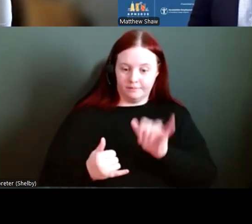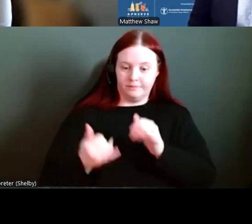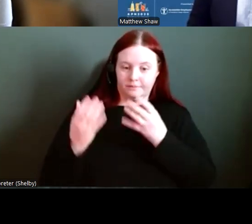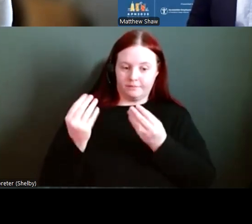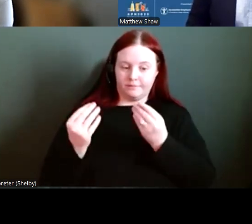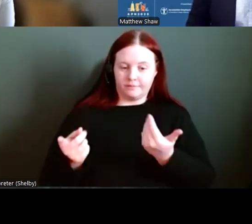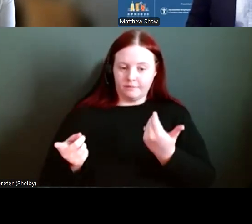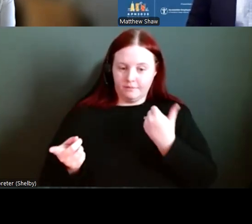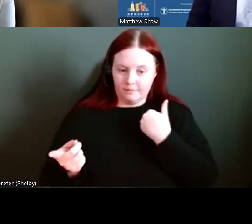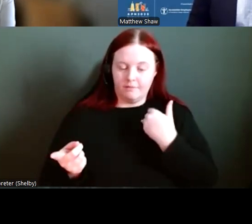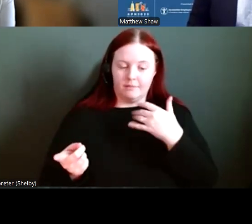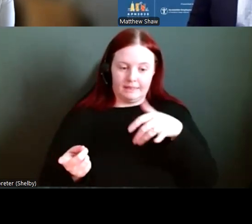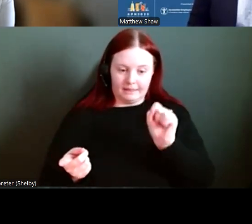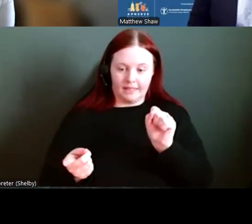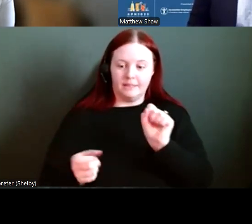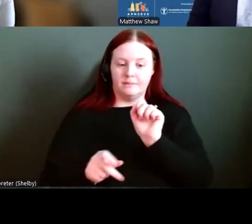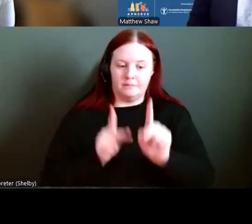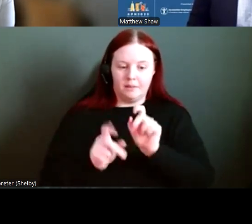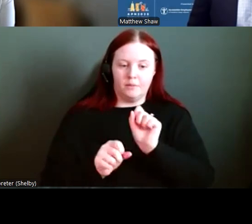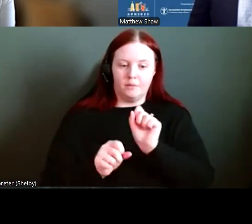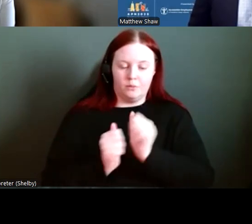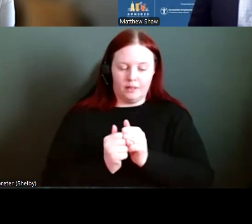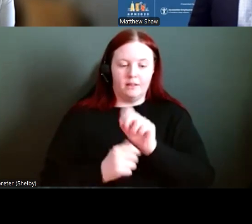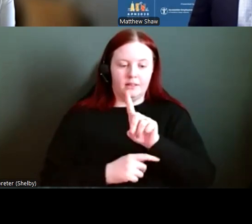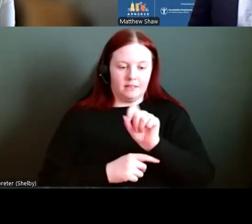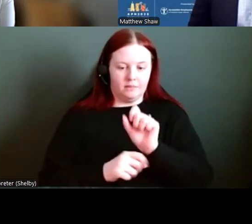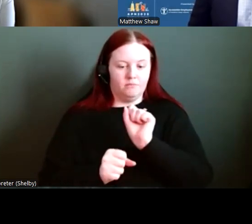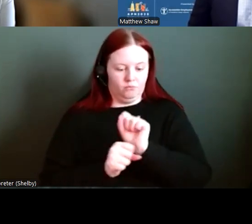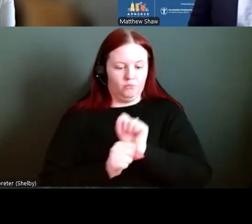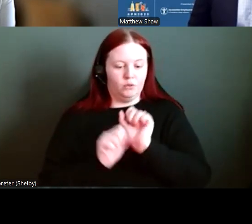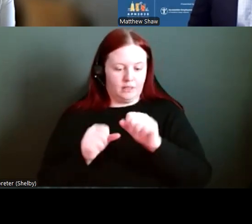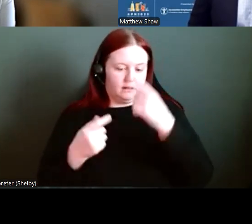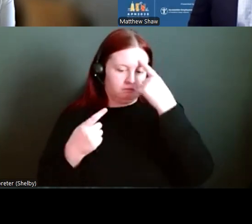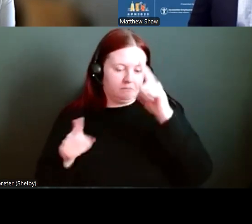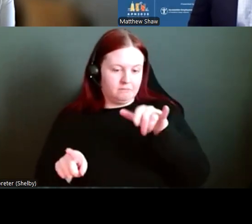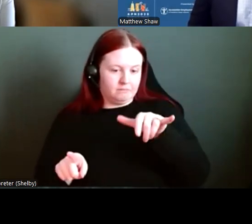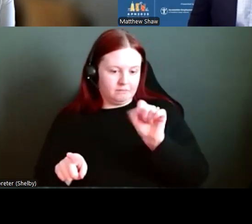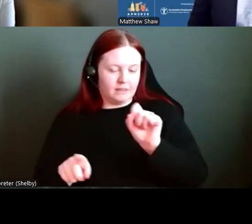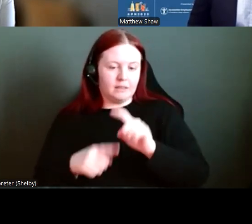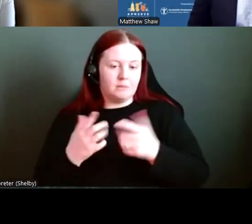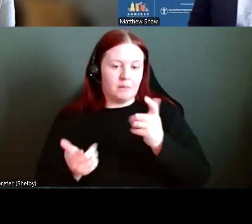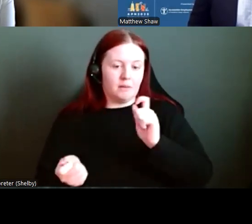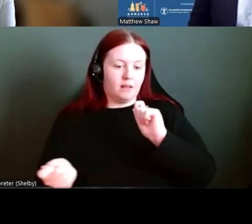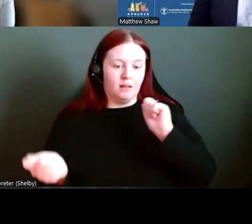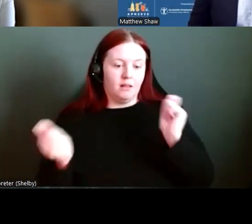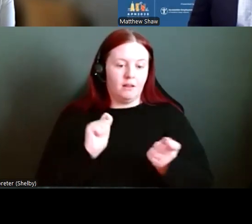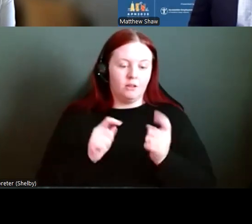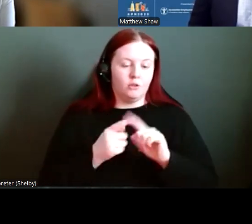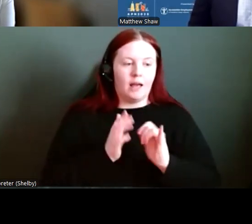able to employ people with disabilities successfully. But then, you might evolve that into retaining.